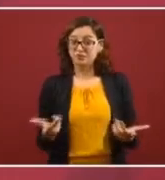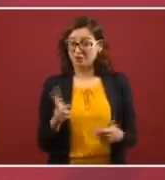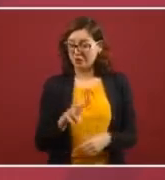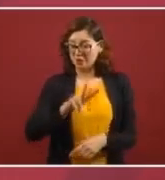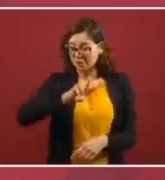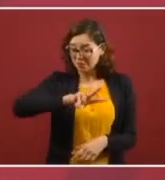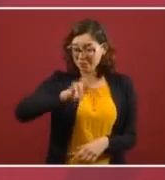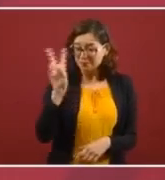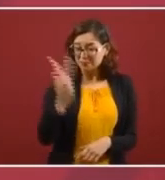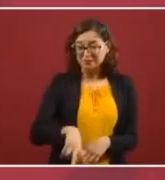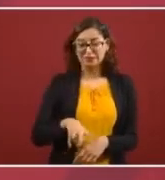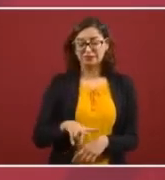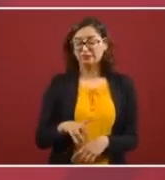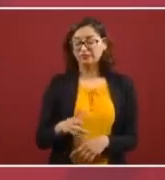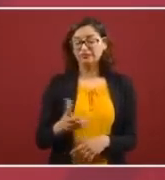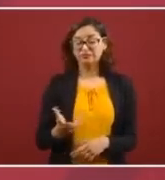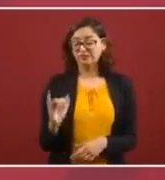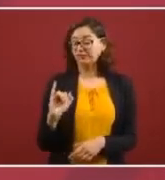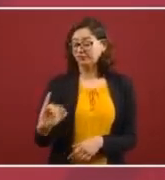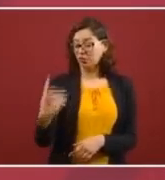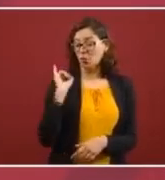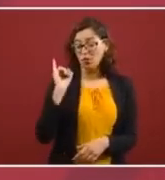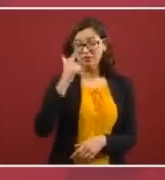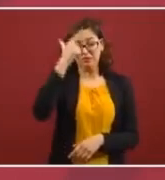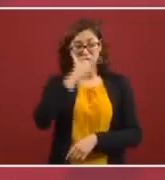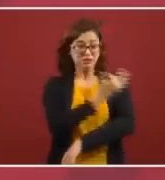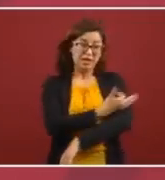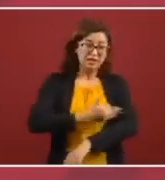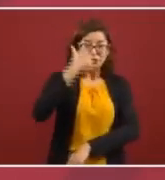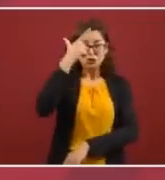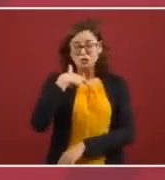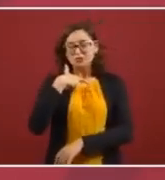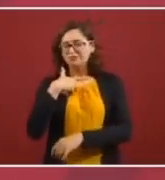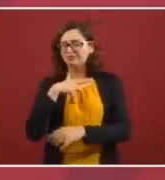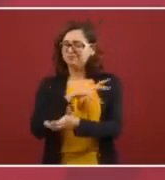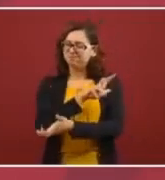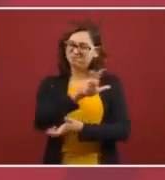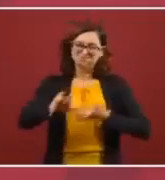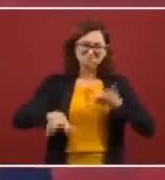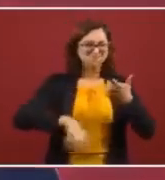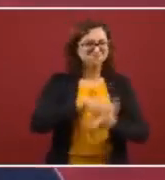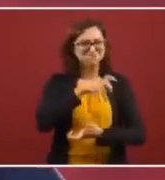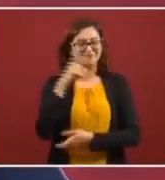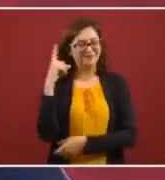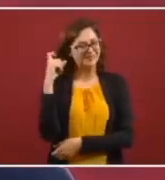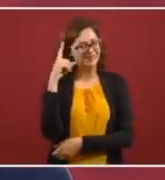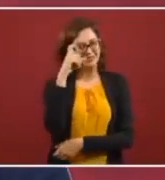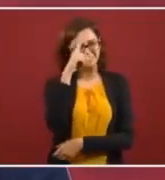It was a very difficult day of crisis on Thursday.